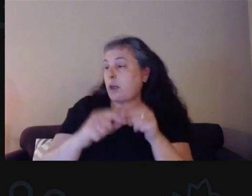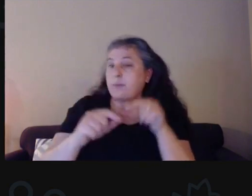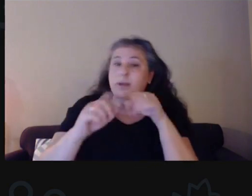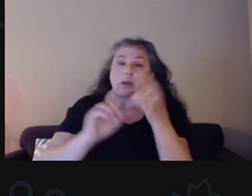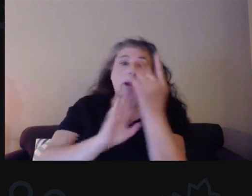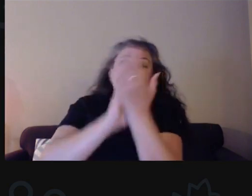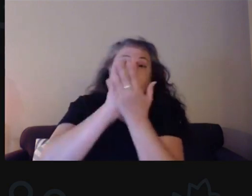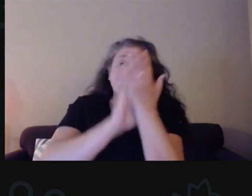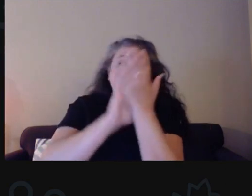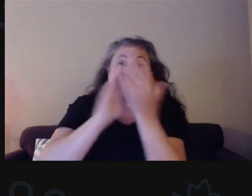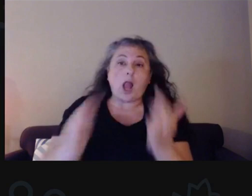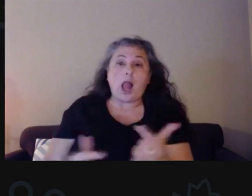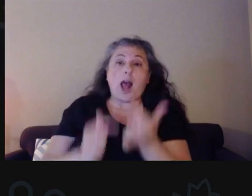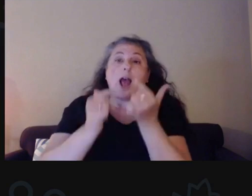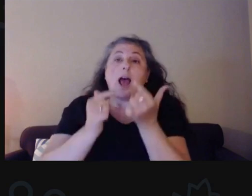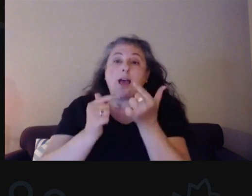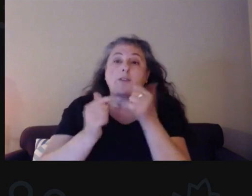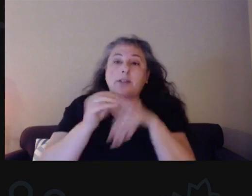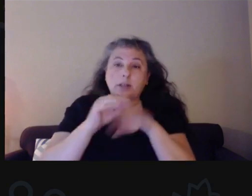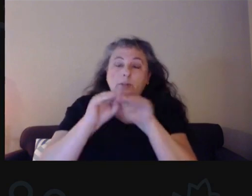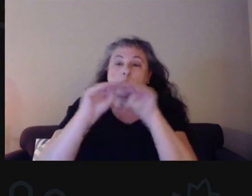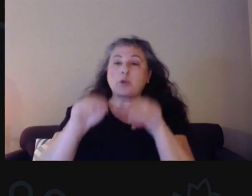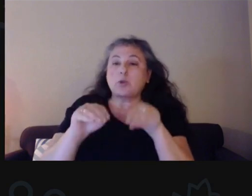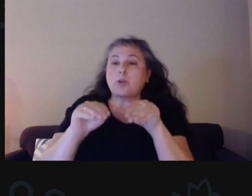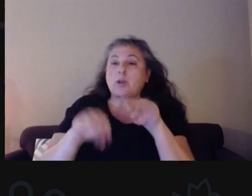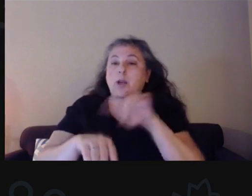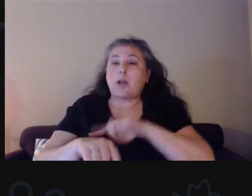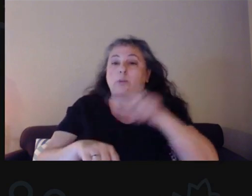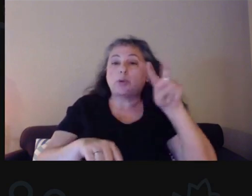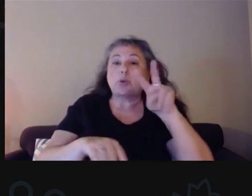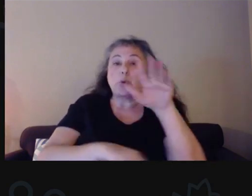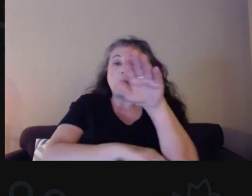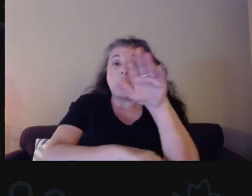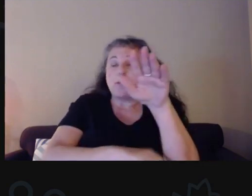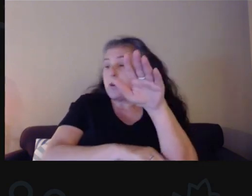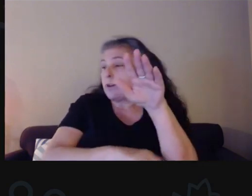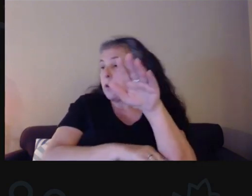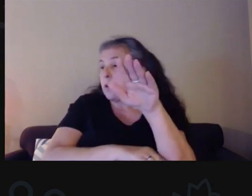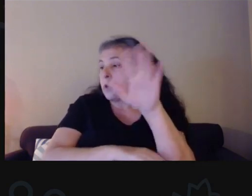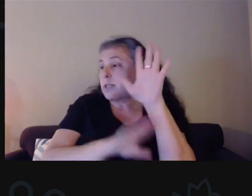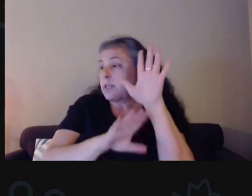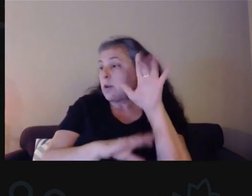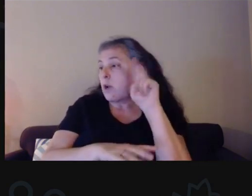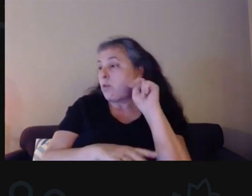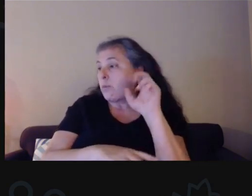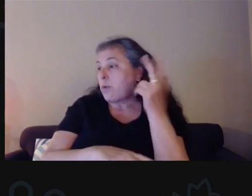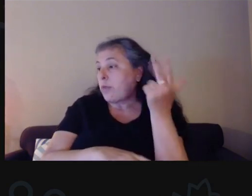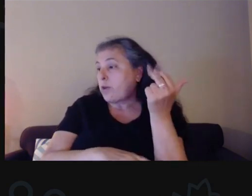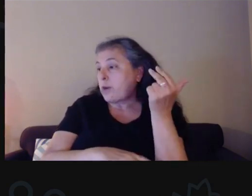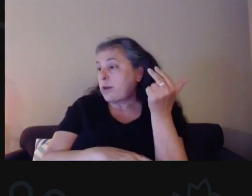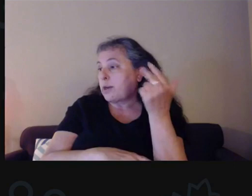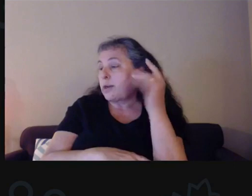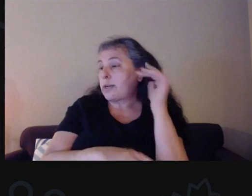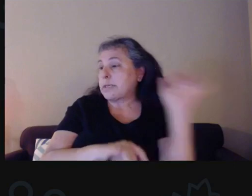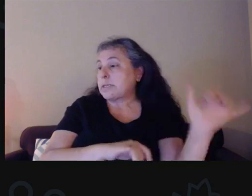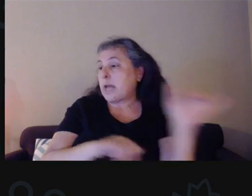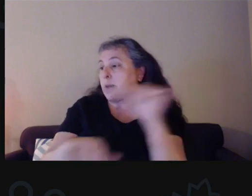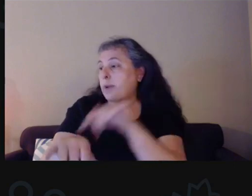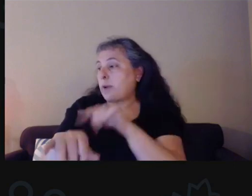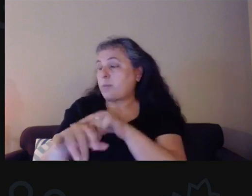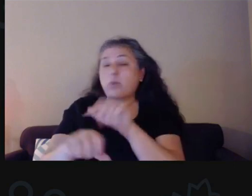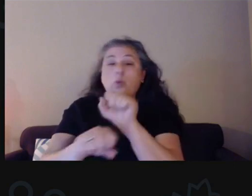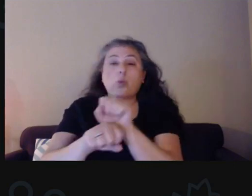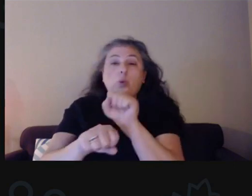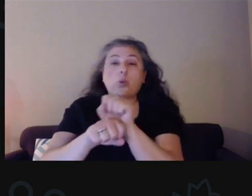person, live and in person at our museum at 2 o'clock in the afternoon on Sunday, November 13th. And at the same time, we will work